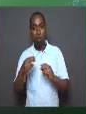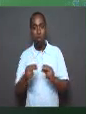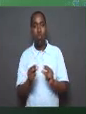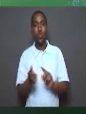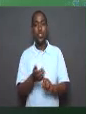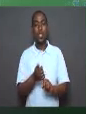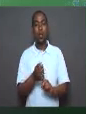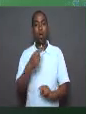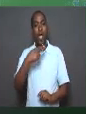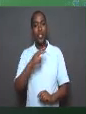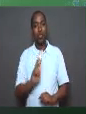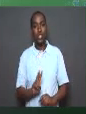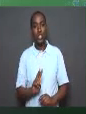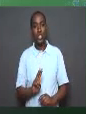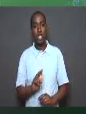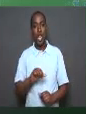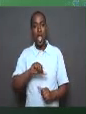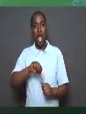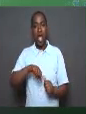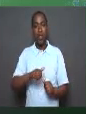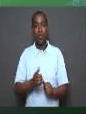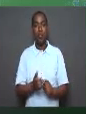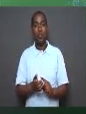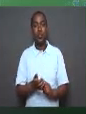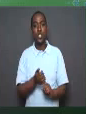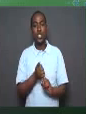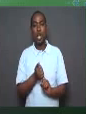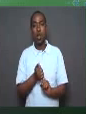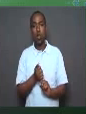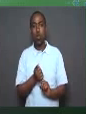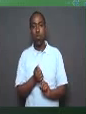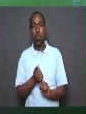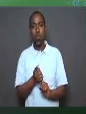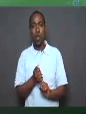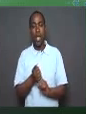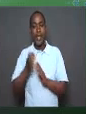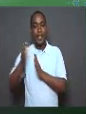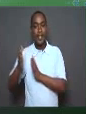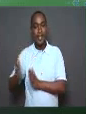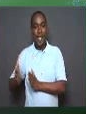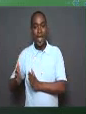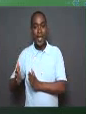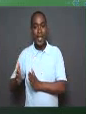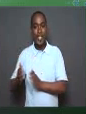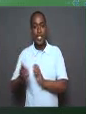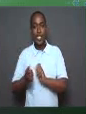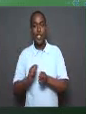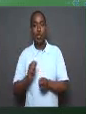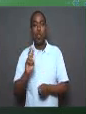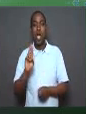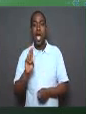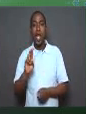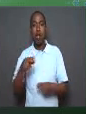hydrogen atom, and an R group or side chain. The makeup